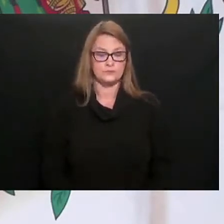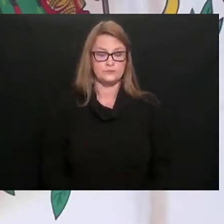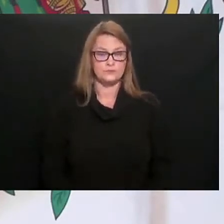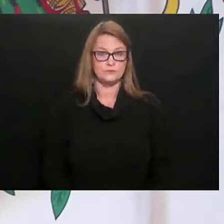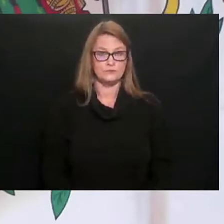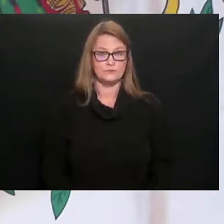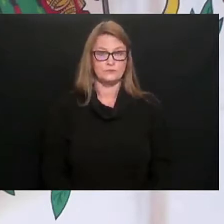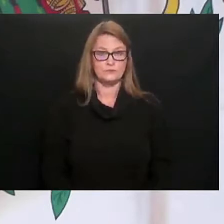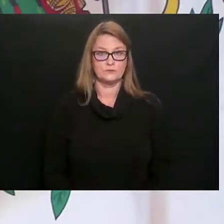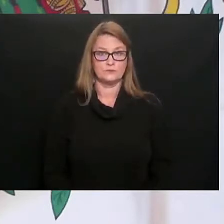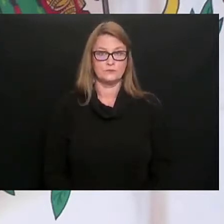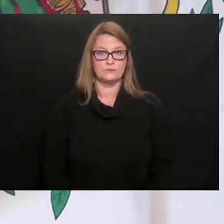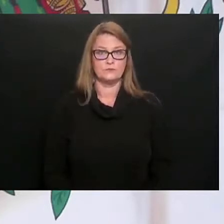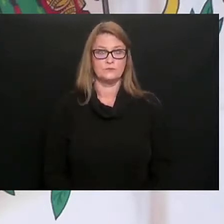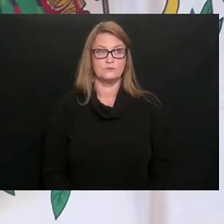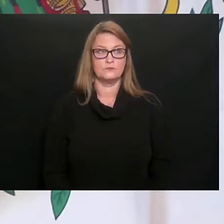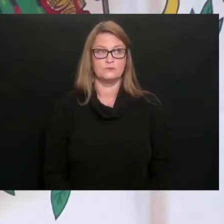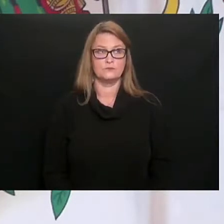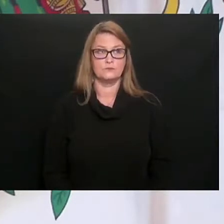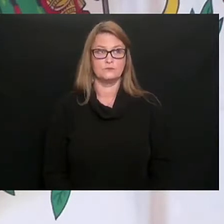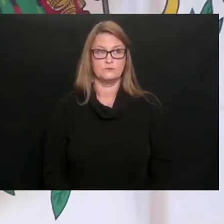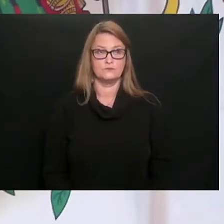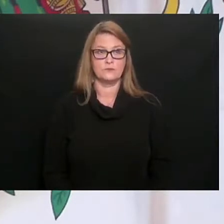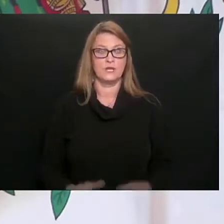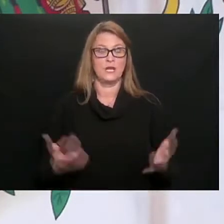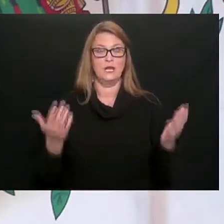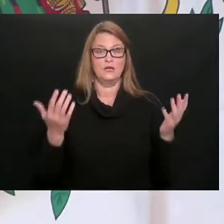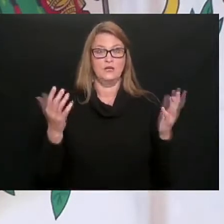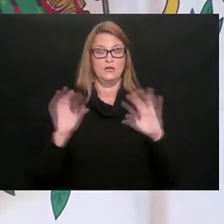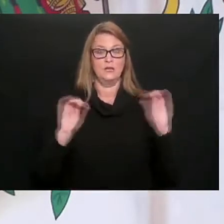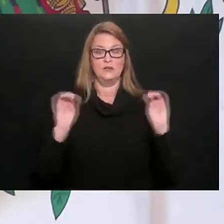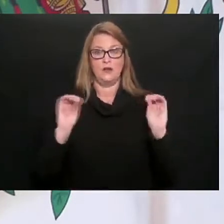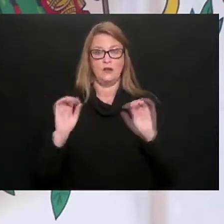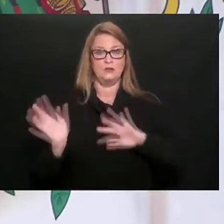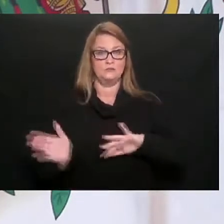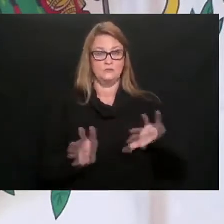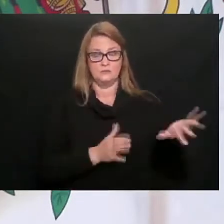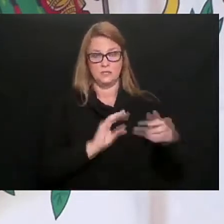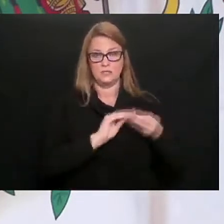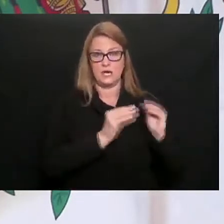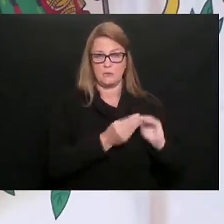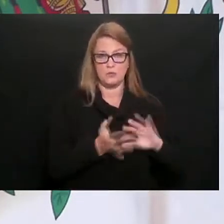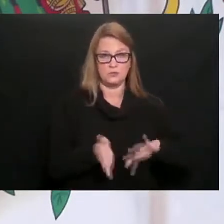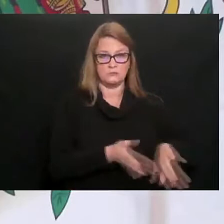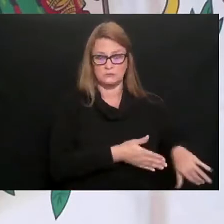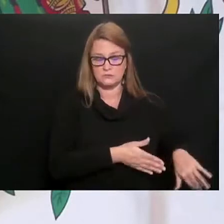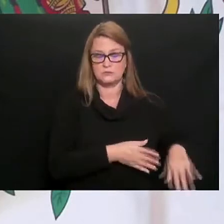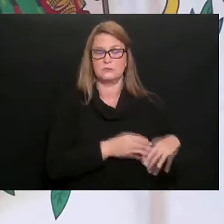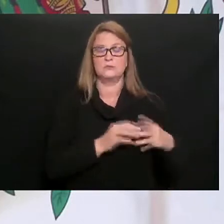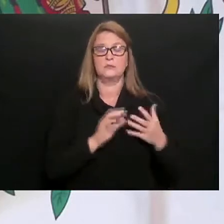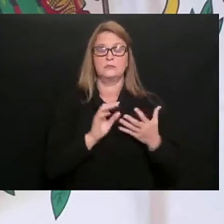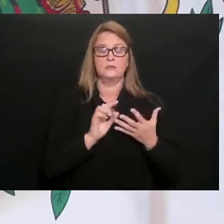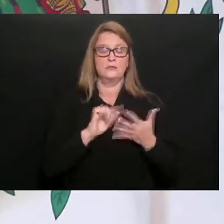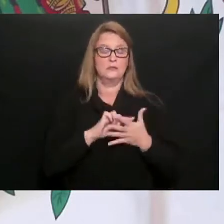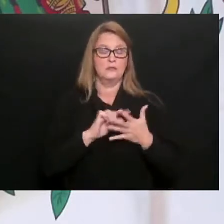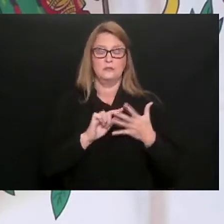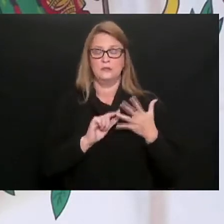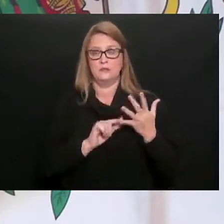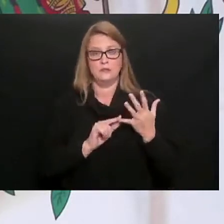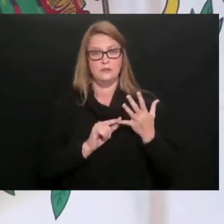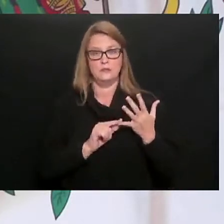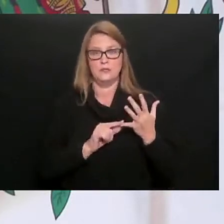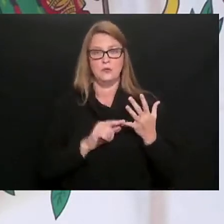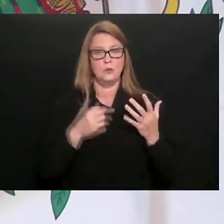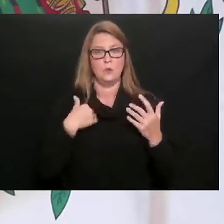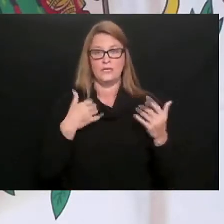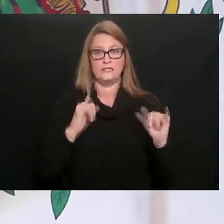Okay, the numbers, I've been through this over and over. There's really no point in me going through the numbers again. As far as we've